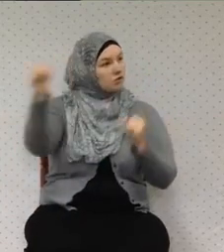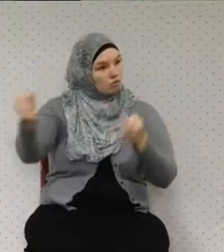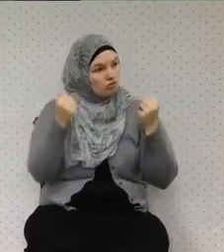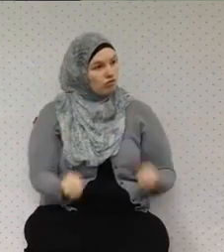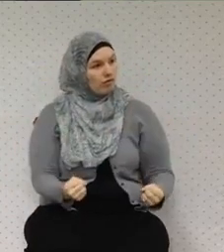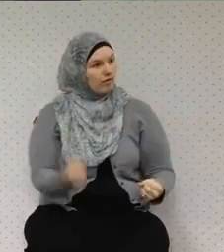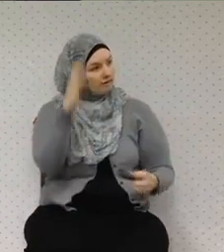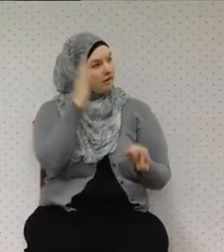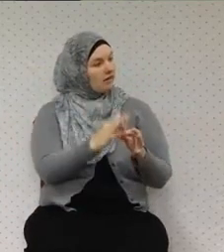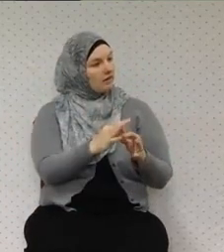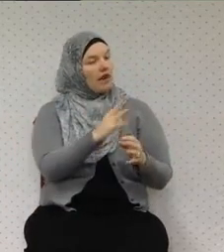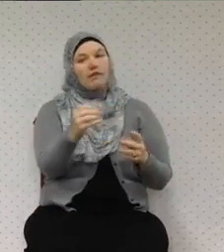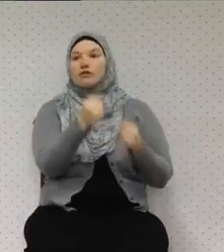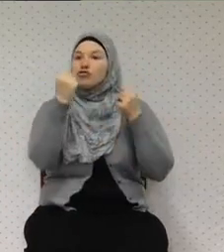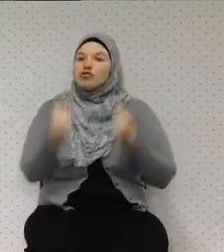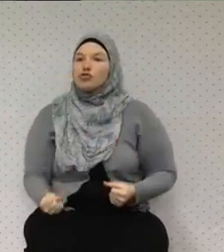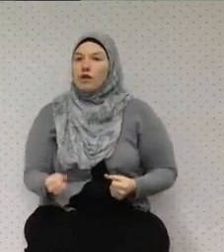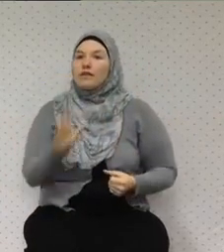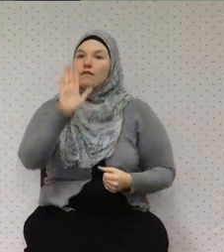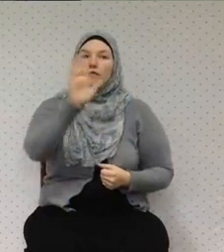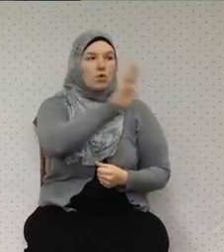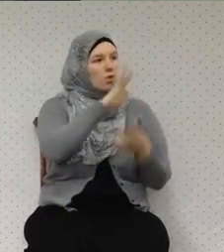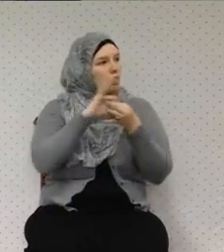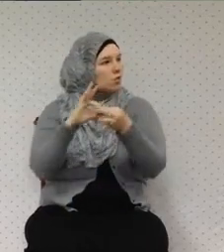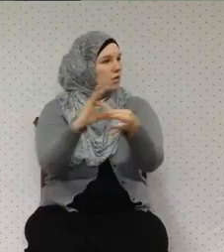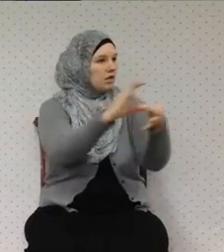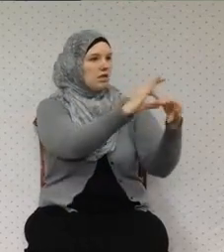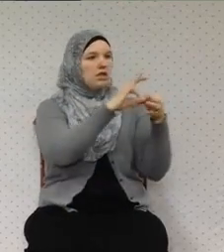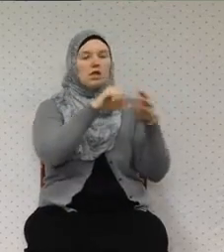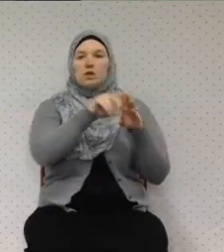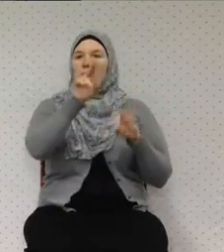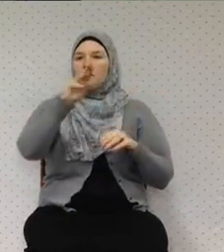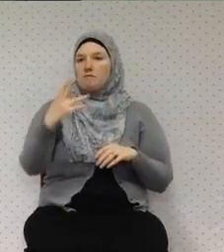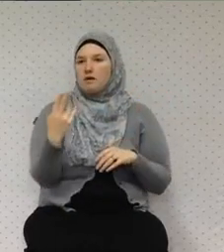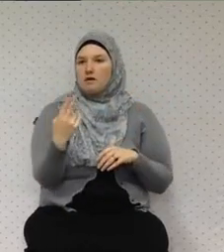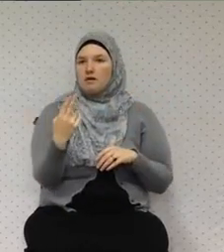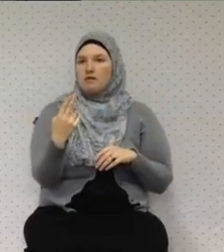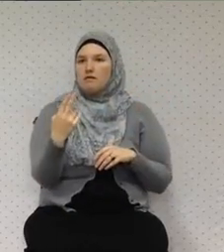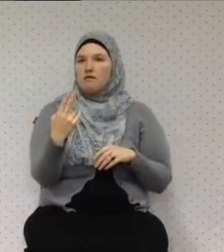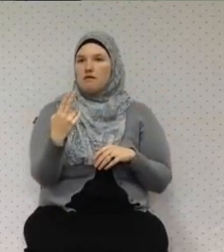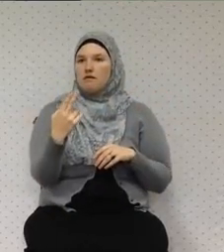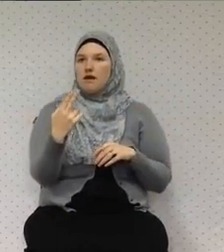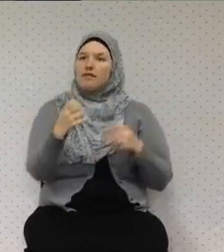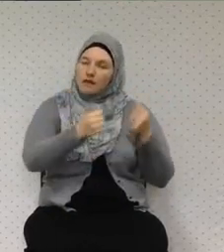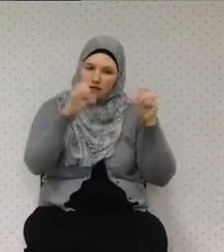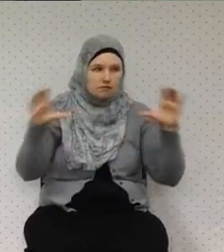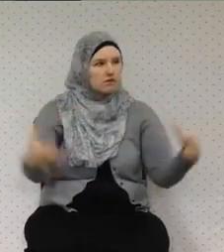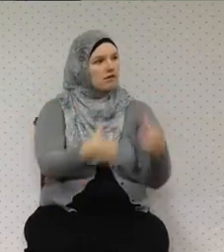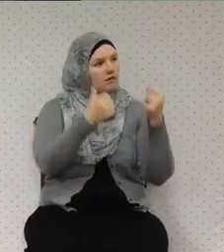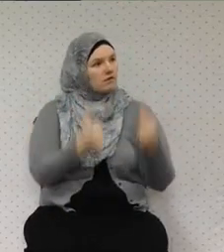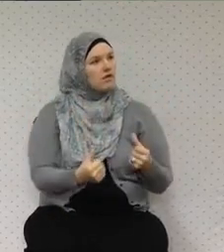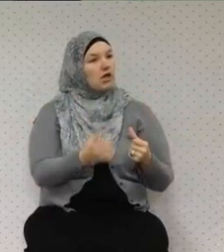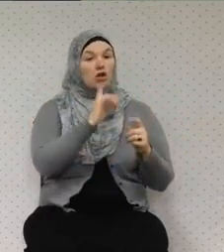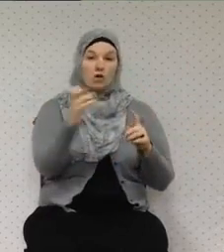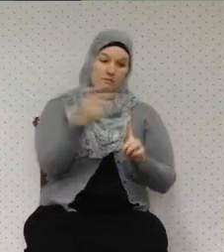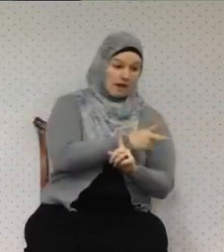strength and the strength of your unity and the collective power it produces. So it goes back